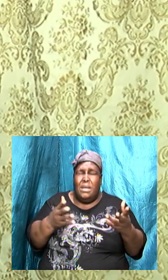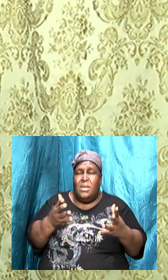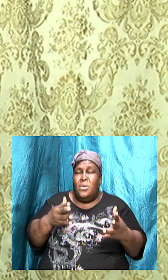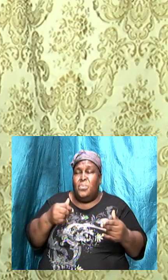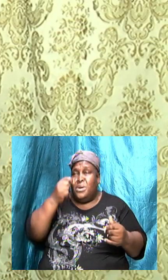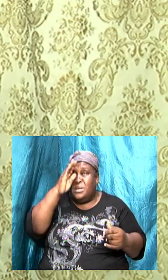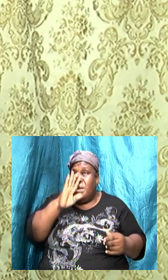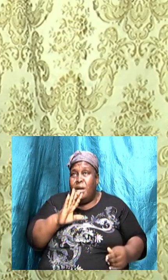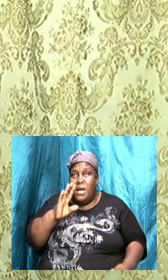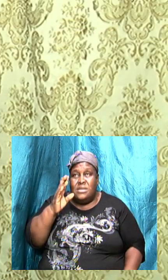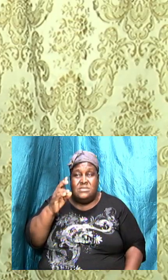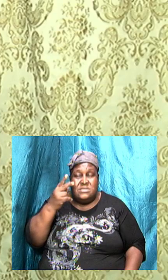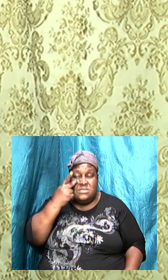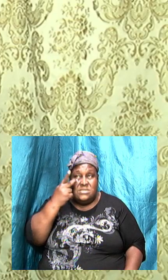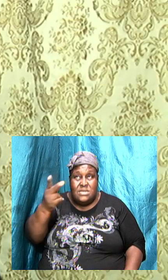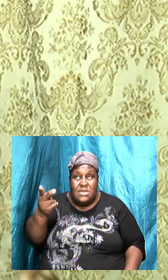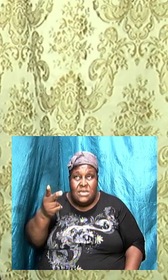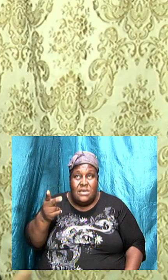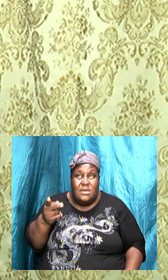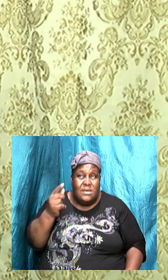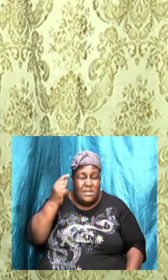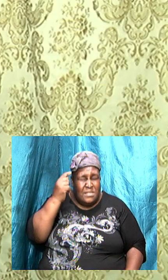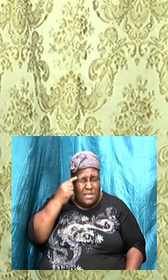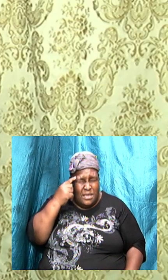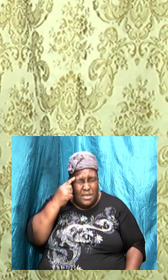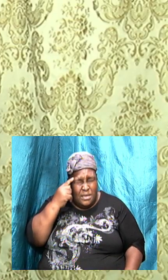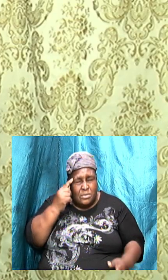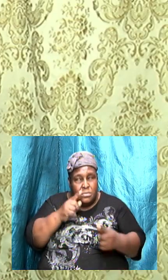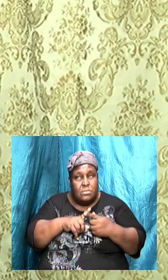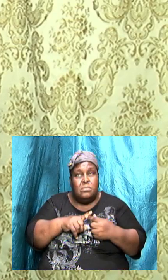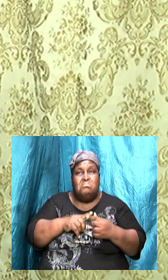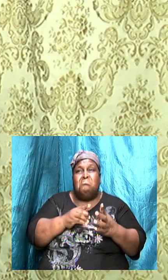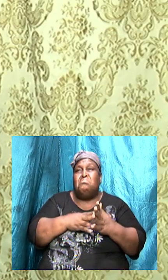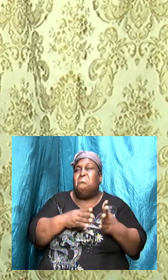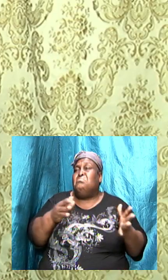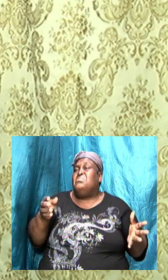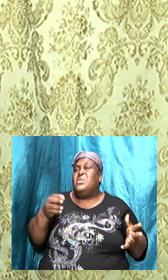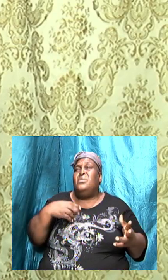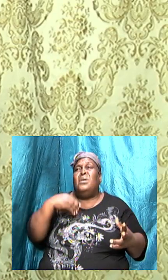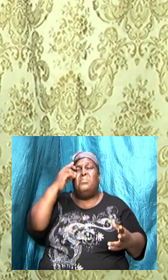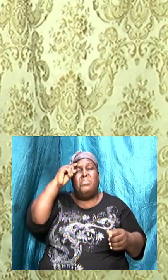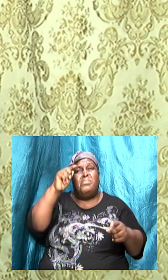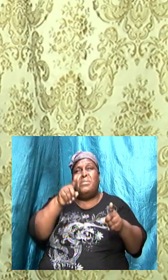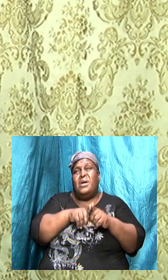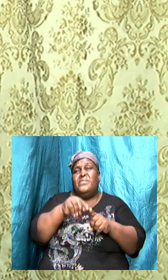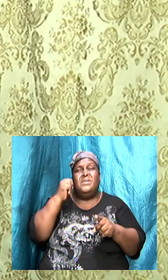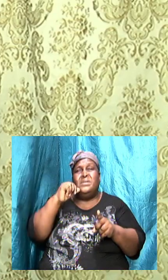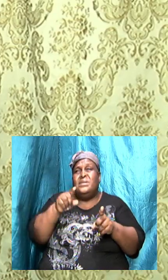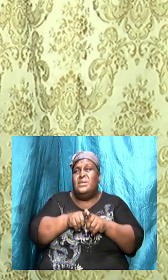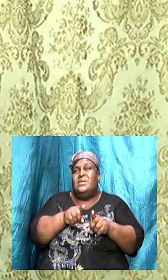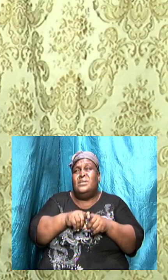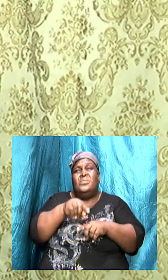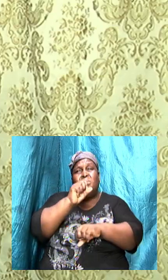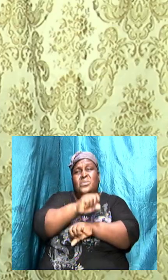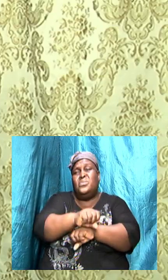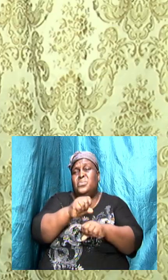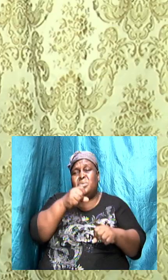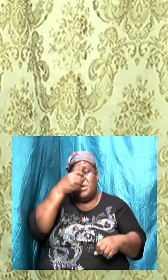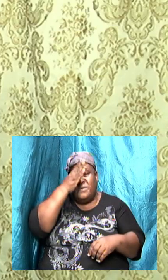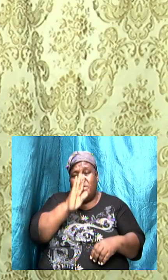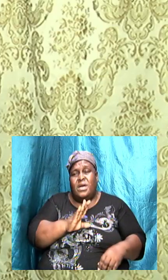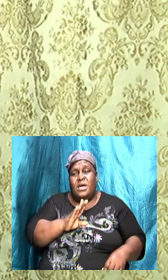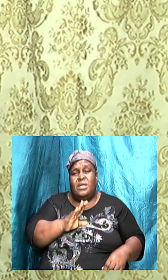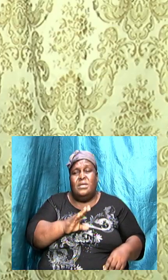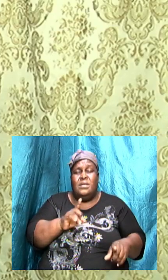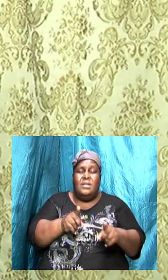our hearts towards our brother or towards our sister or towards the work of God. I wonder, and like the church